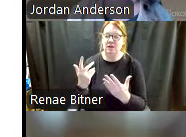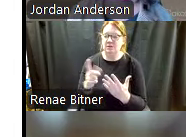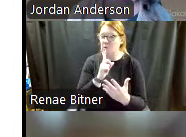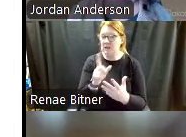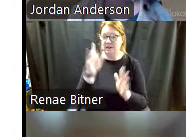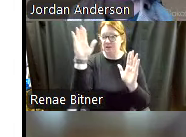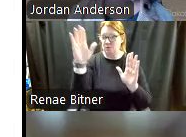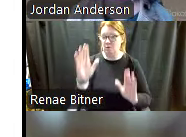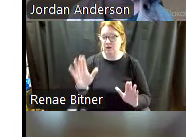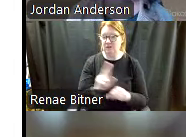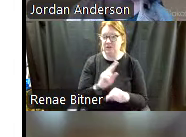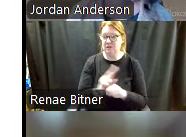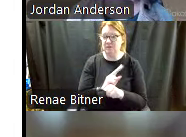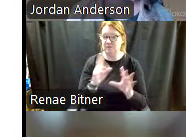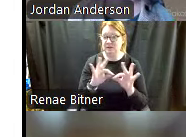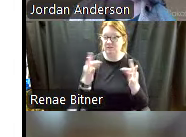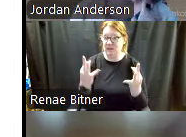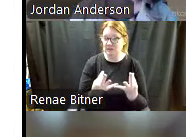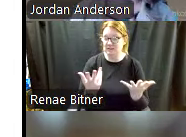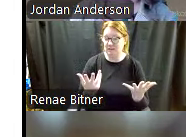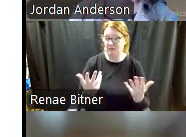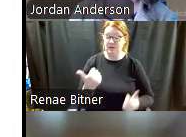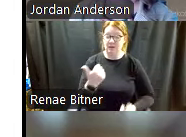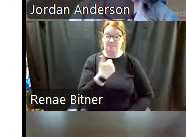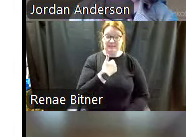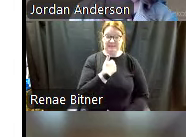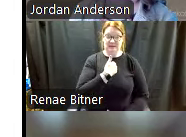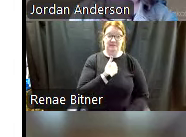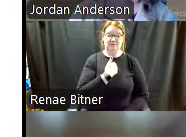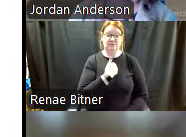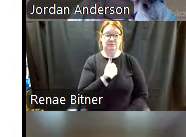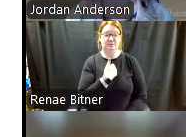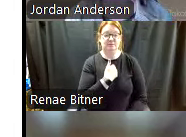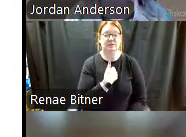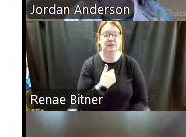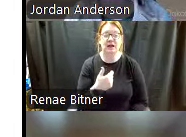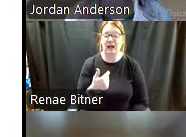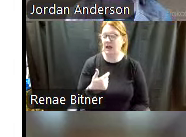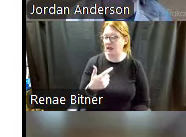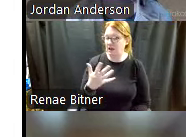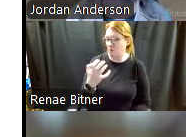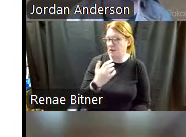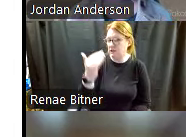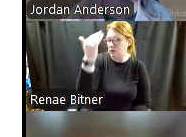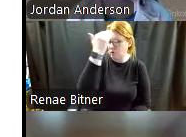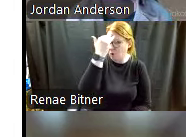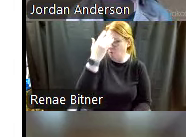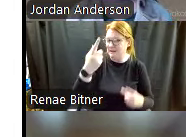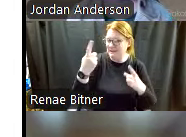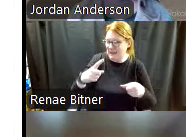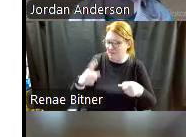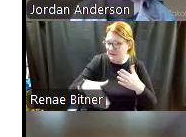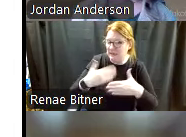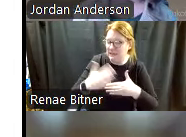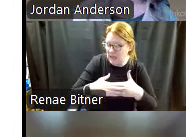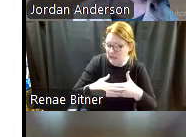to use with families. I know myself, I'm a little type A, and I like to know what's coming next or what's about to